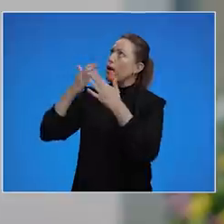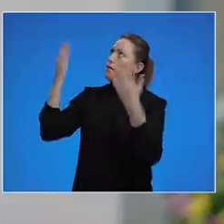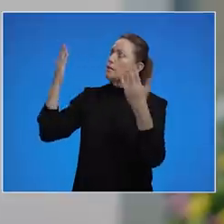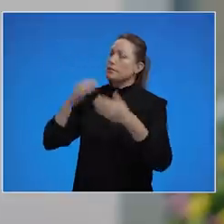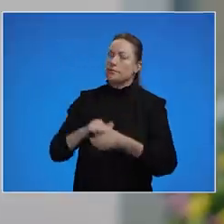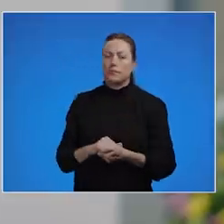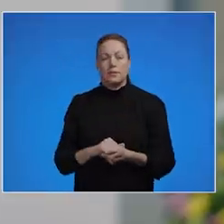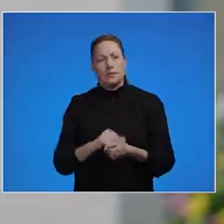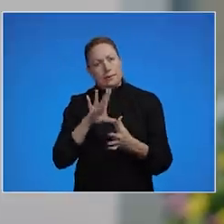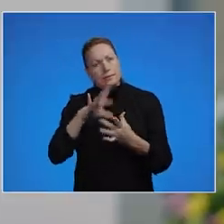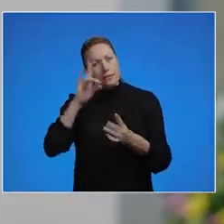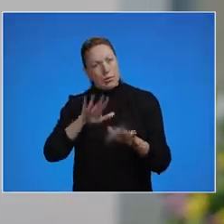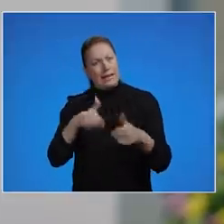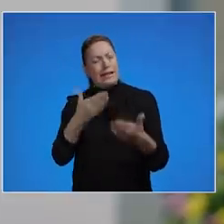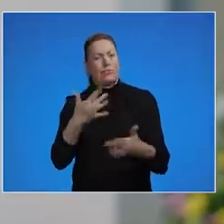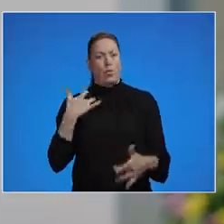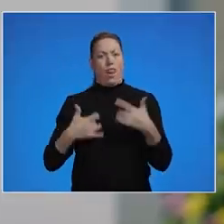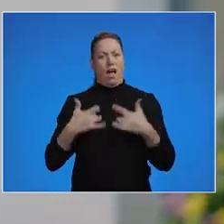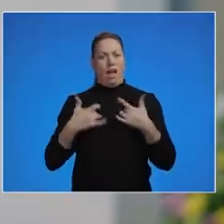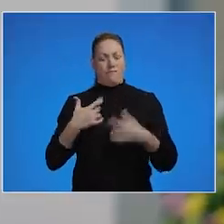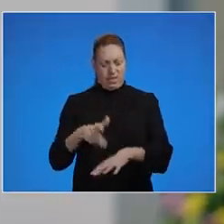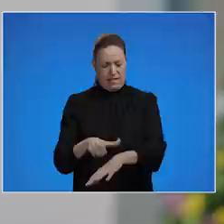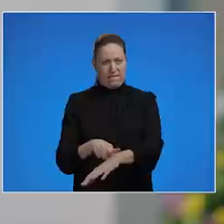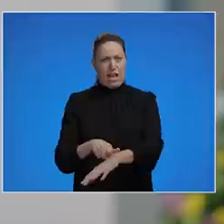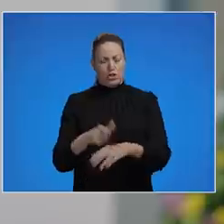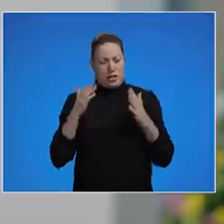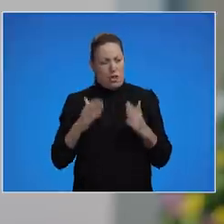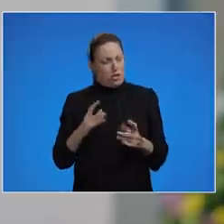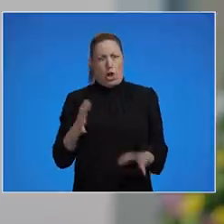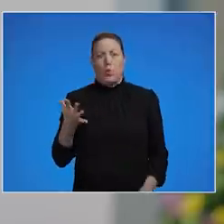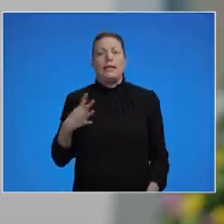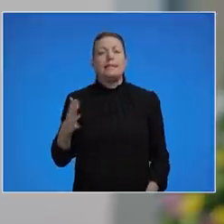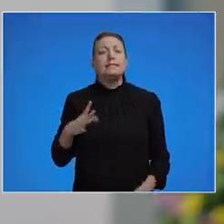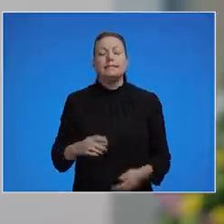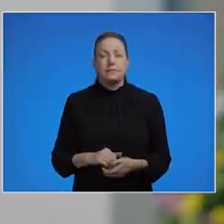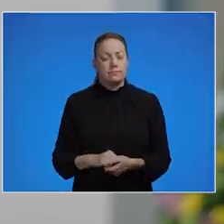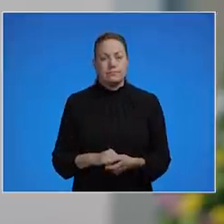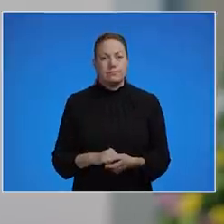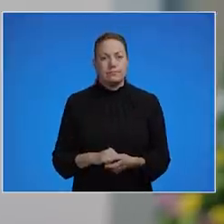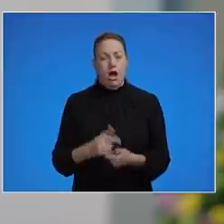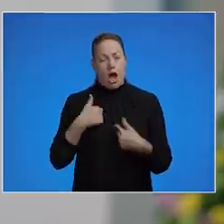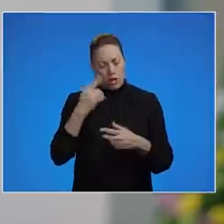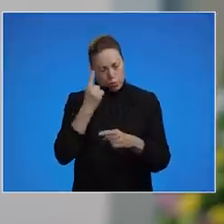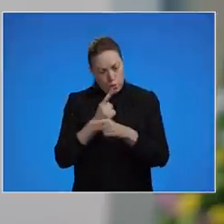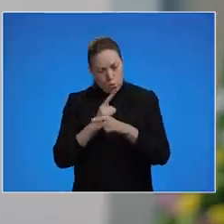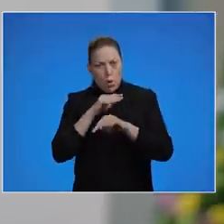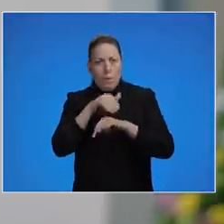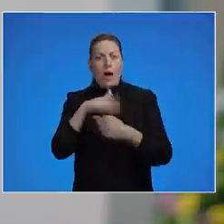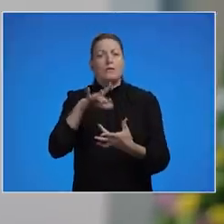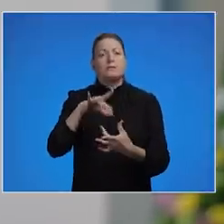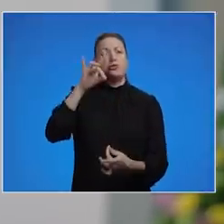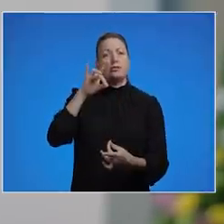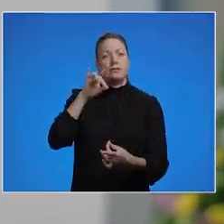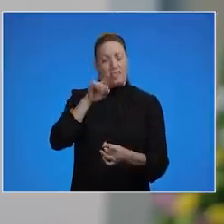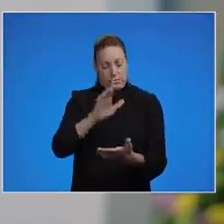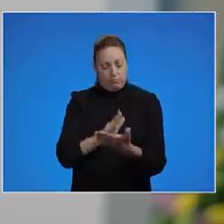Spirit that gives life. The flesh has nothing to offer. The words I have spoken to you are spirit and they are